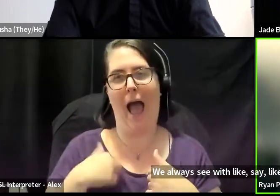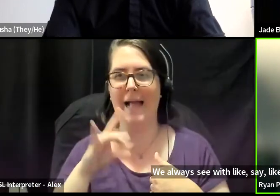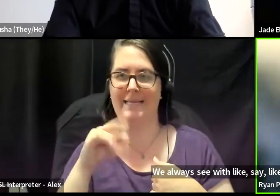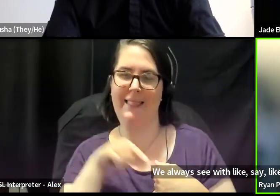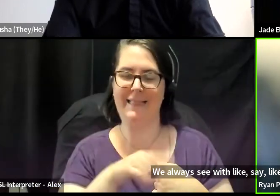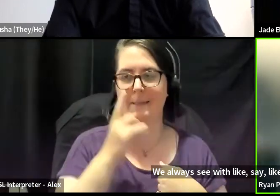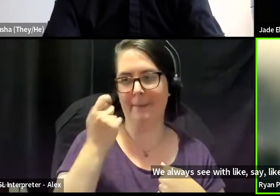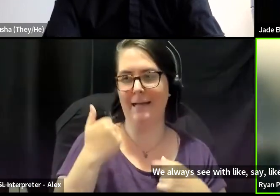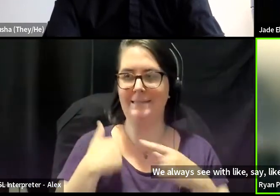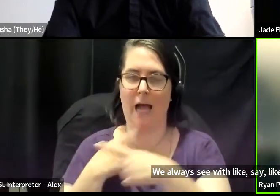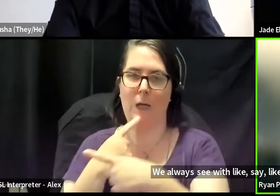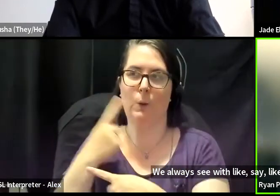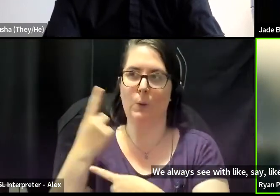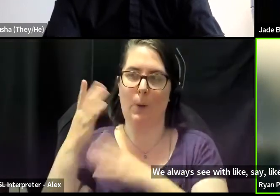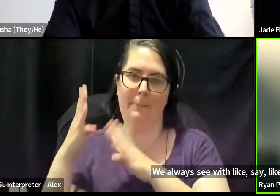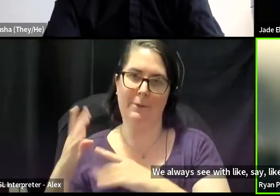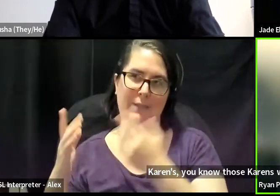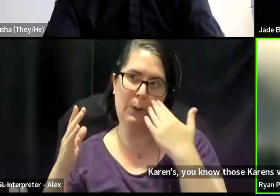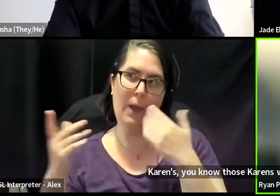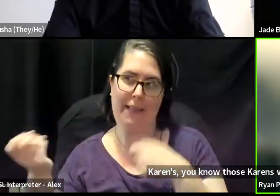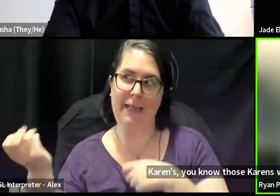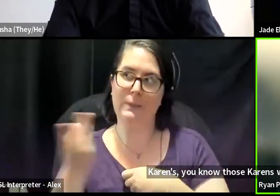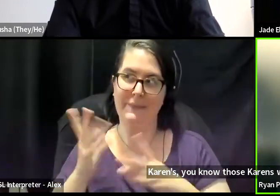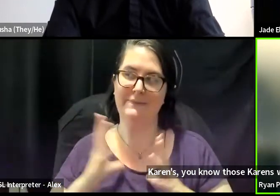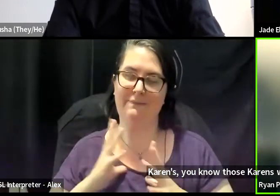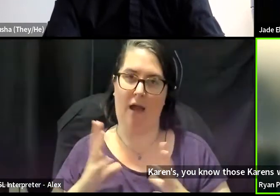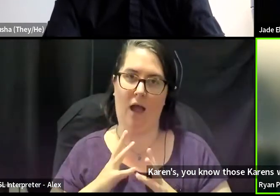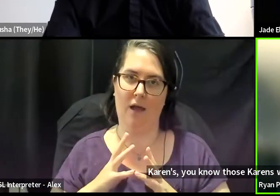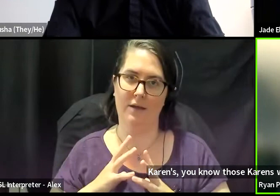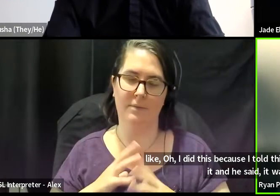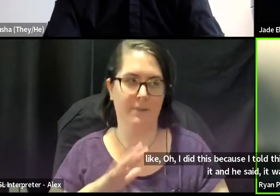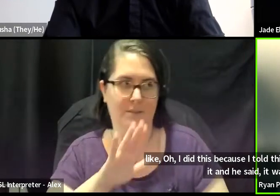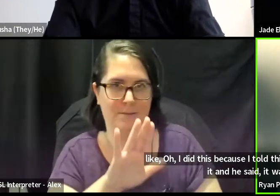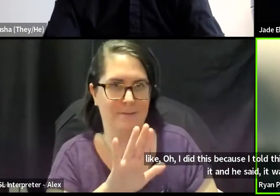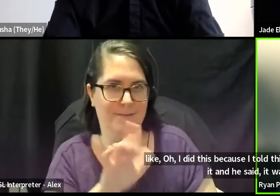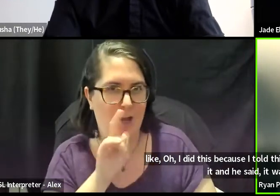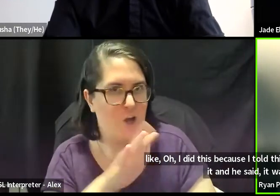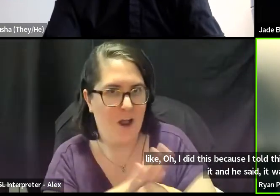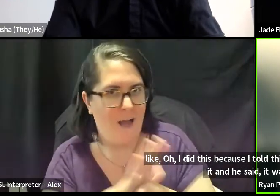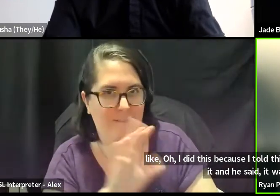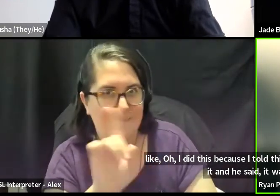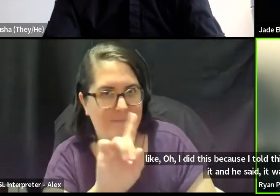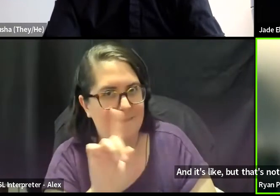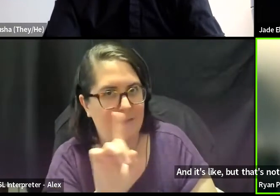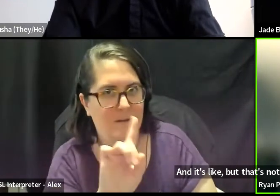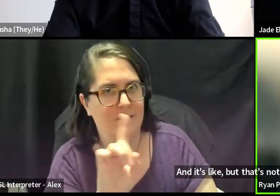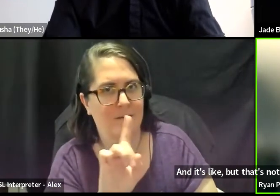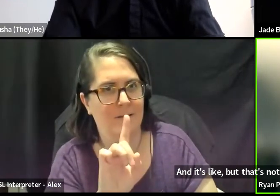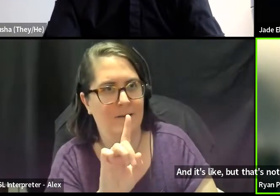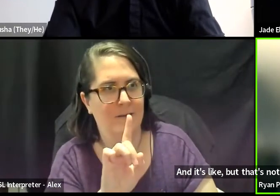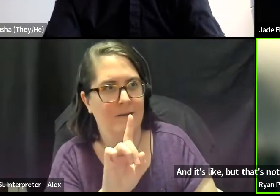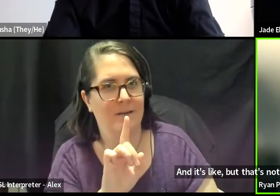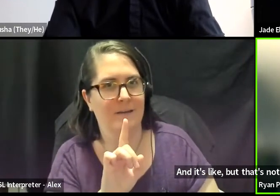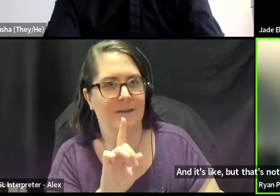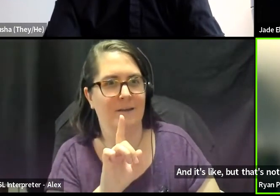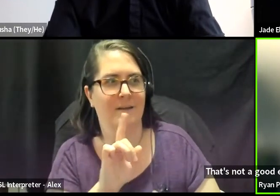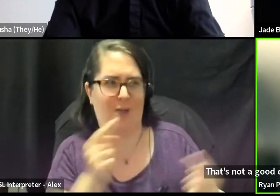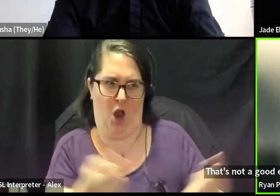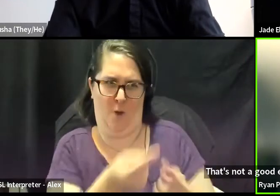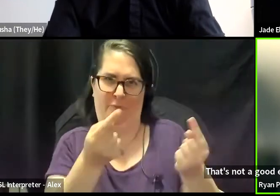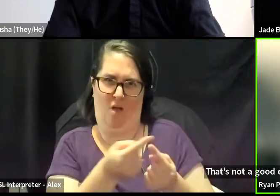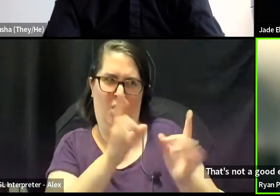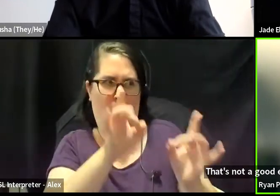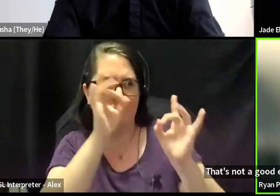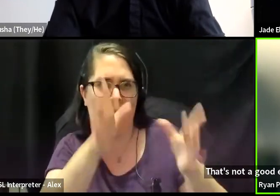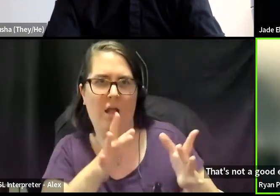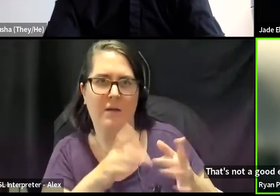because I told this person I knew about it and he said it was fine. And it's like, but that's not good enough. That's not a good enough answer to produce harm and violence,